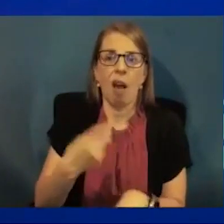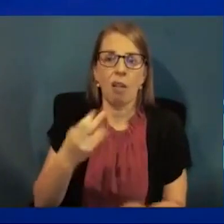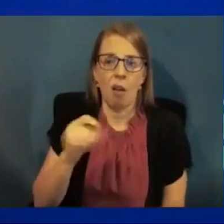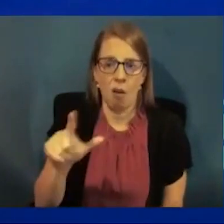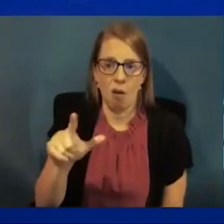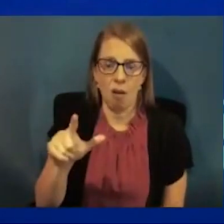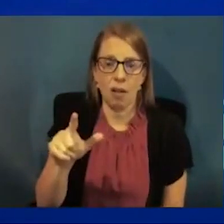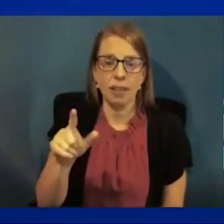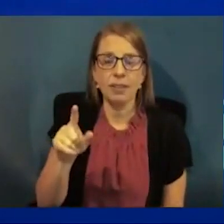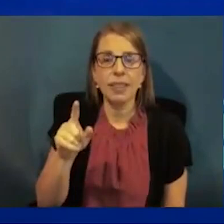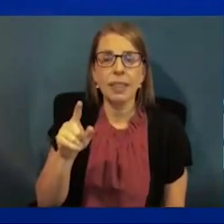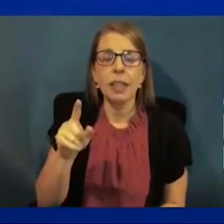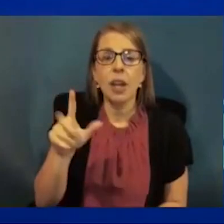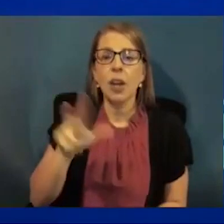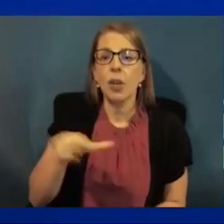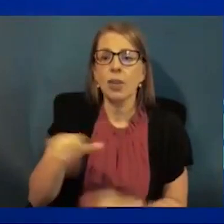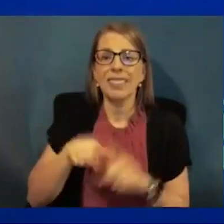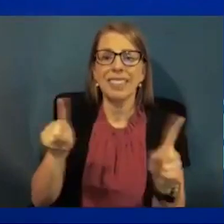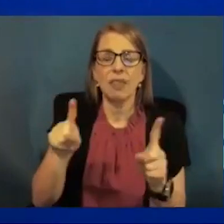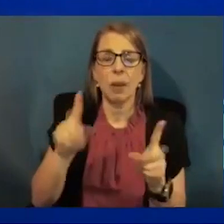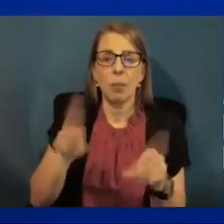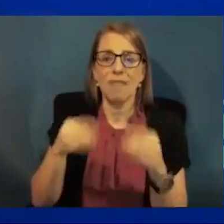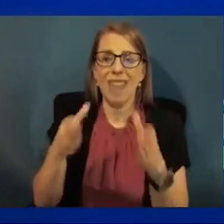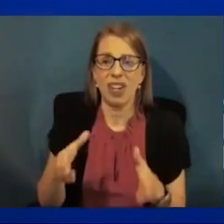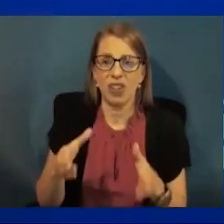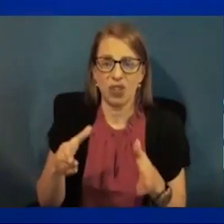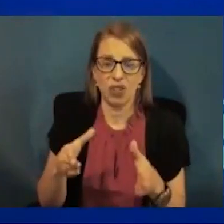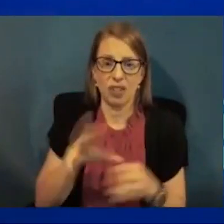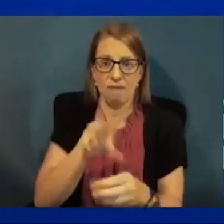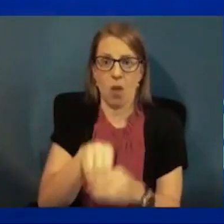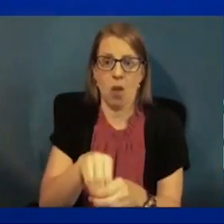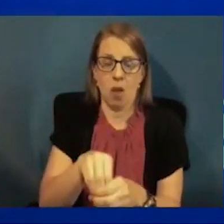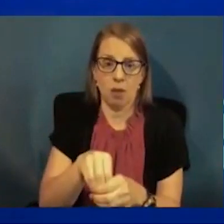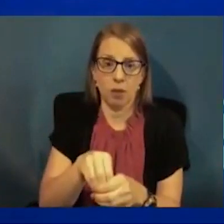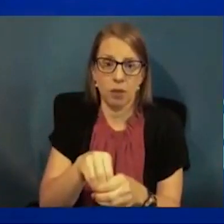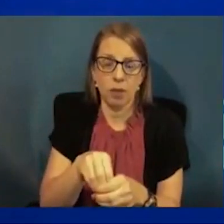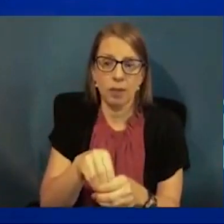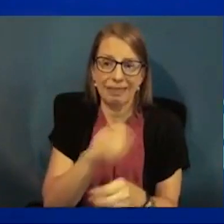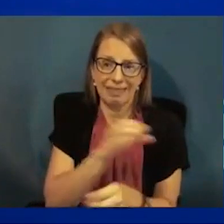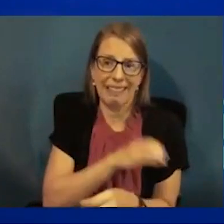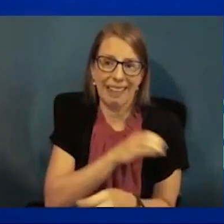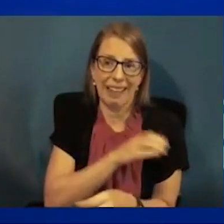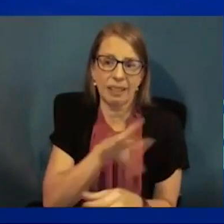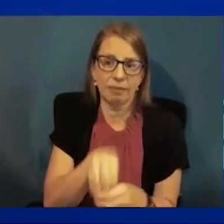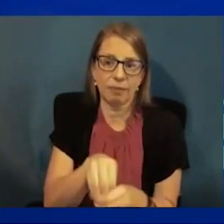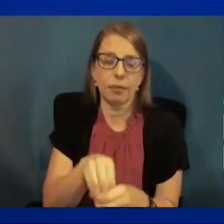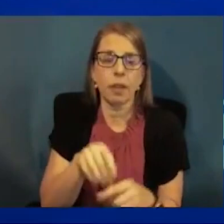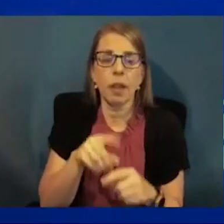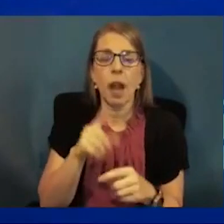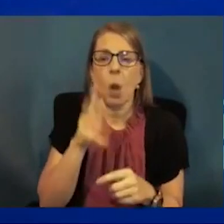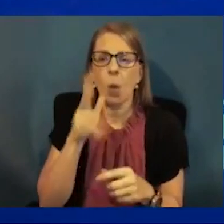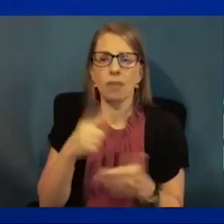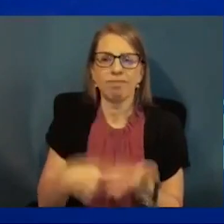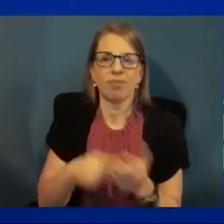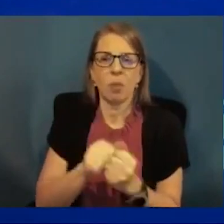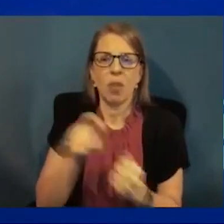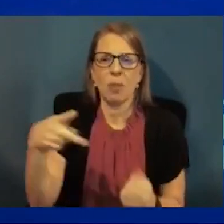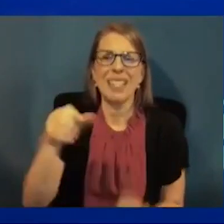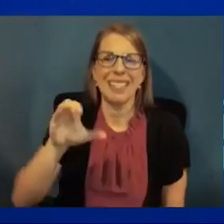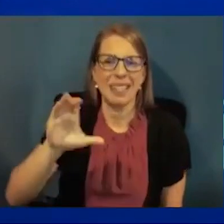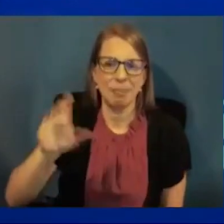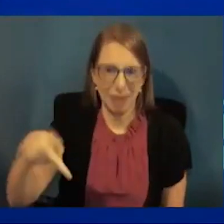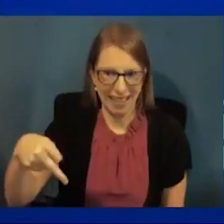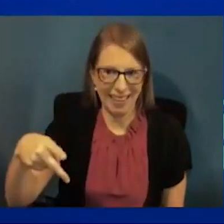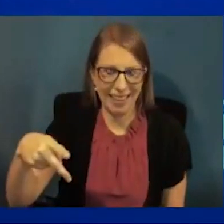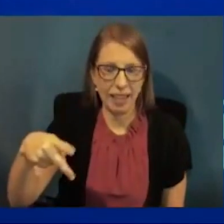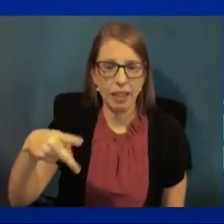involved in that clinic, because it can be such a far-ranging symptom. But I would talk to your primary care physician and see. The question about soccer is